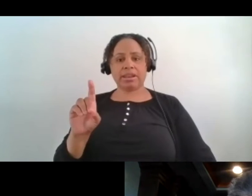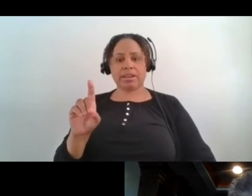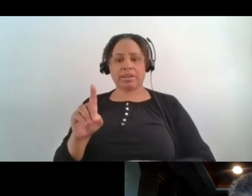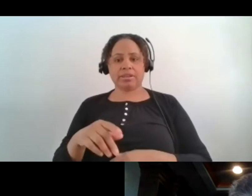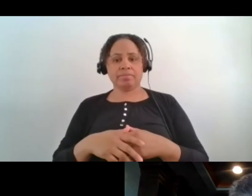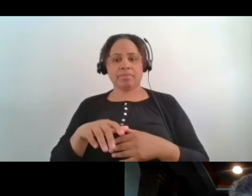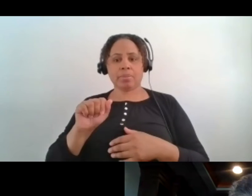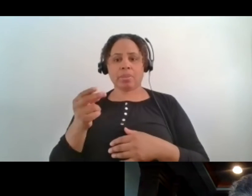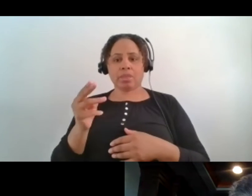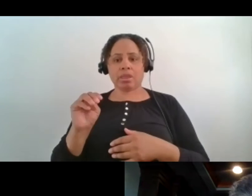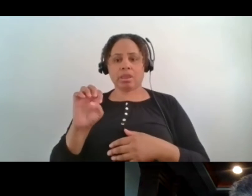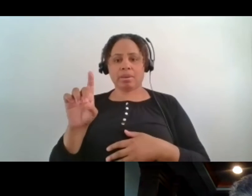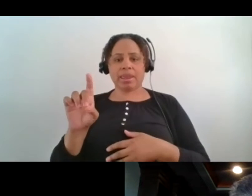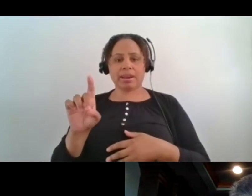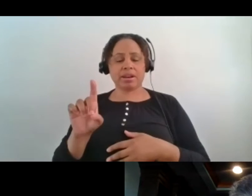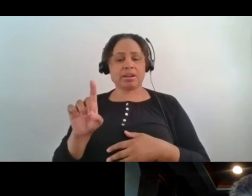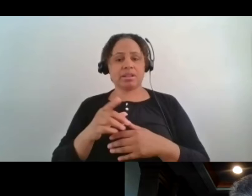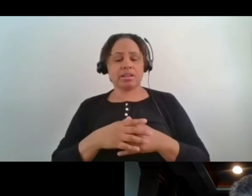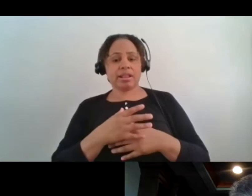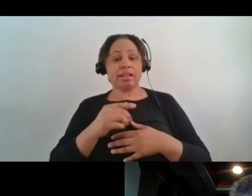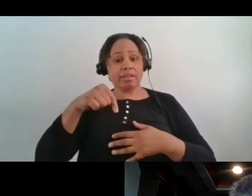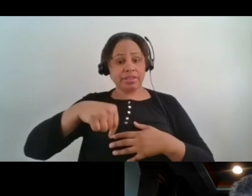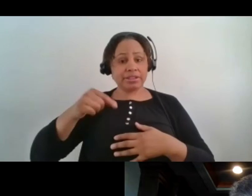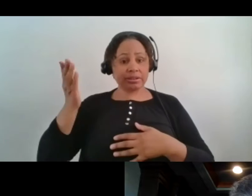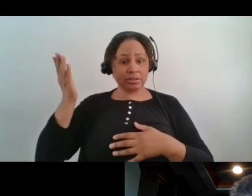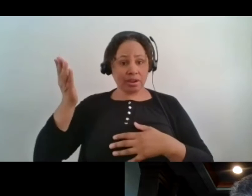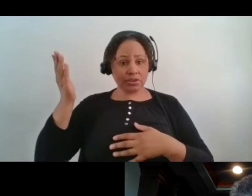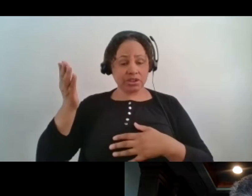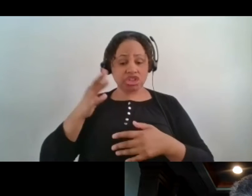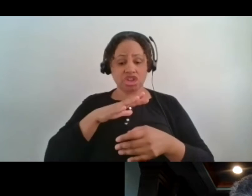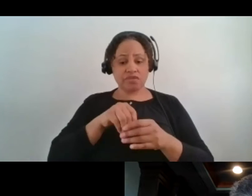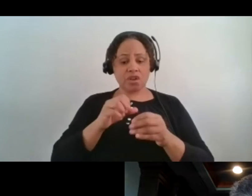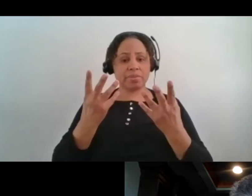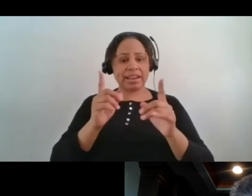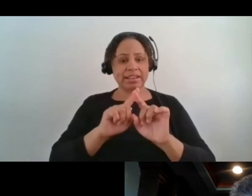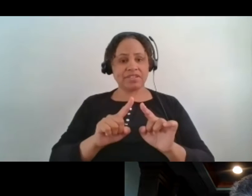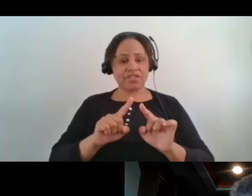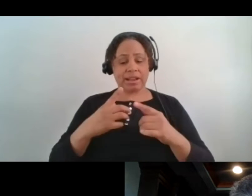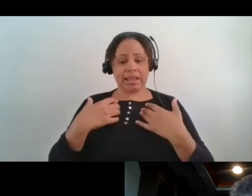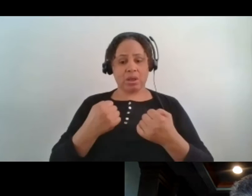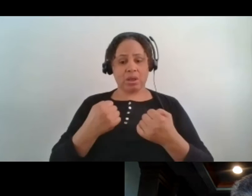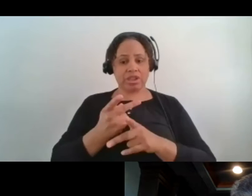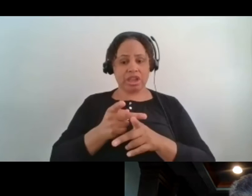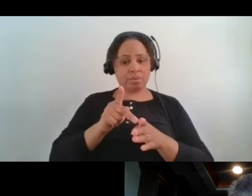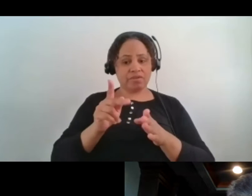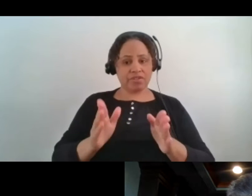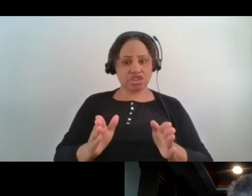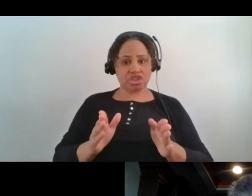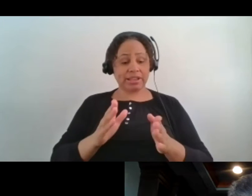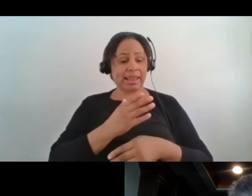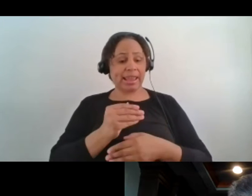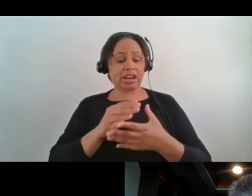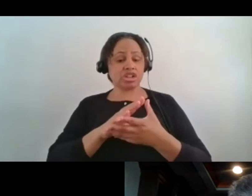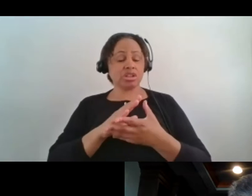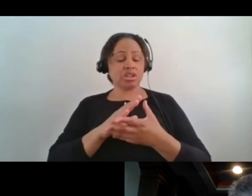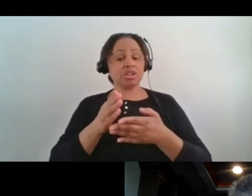involve a number of healthcare professionals as well as individuals sharing their personal stories. But Dr. Mohammed Ahmed is